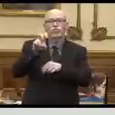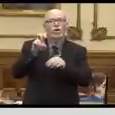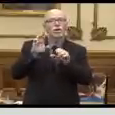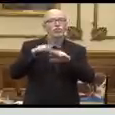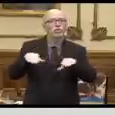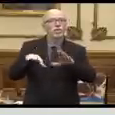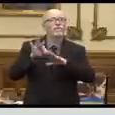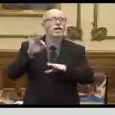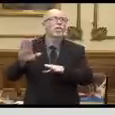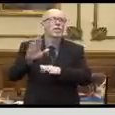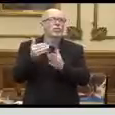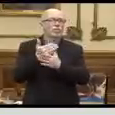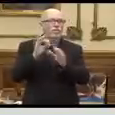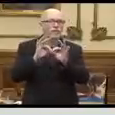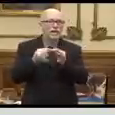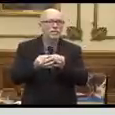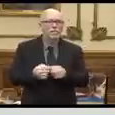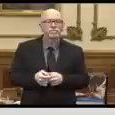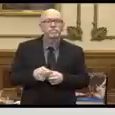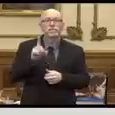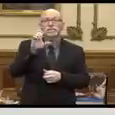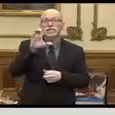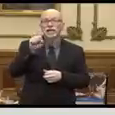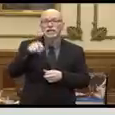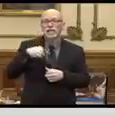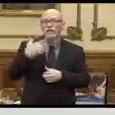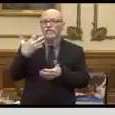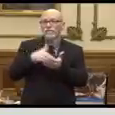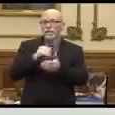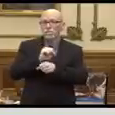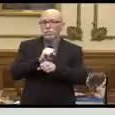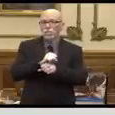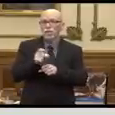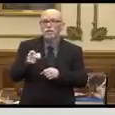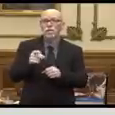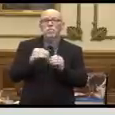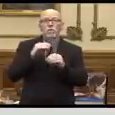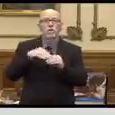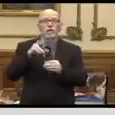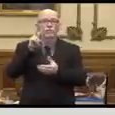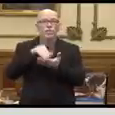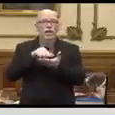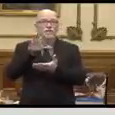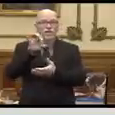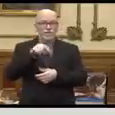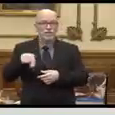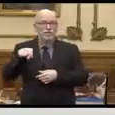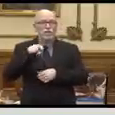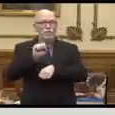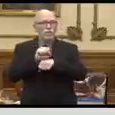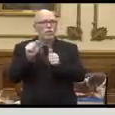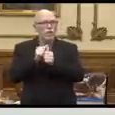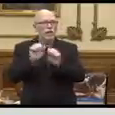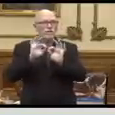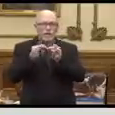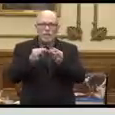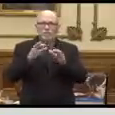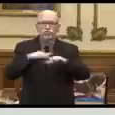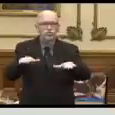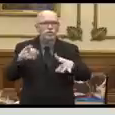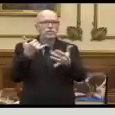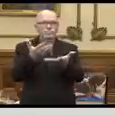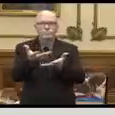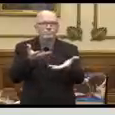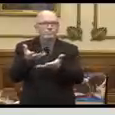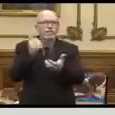families. DCS is 5,000 employees strong, and more than 2,500 of those are frontline workers who are still seeing children